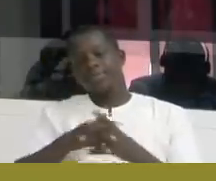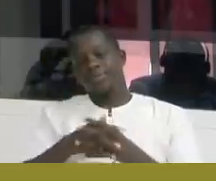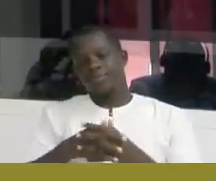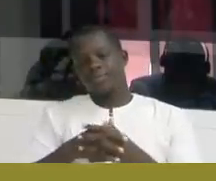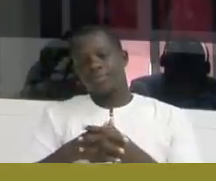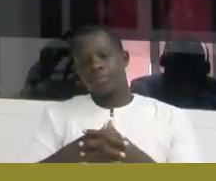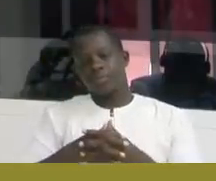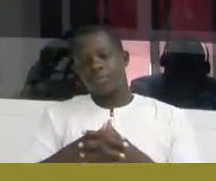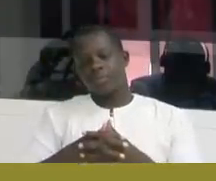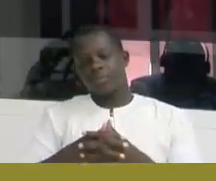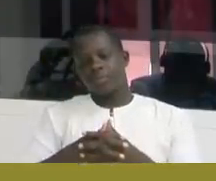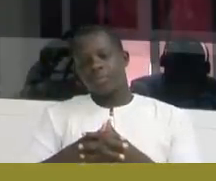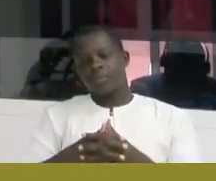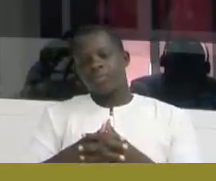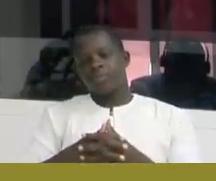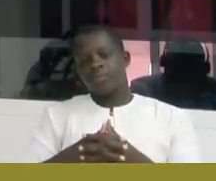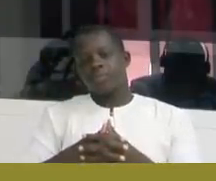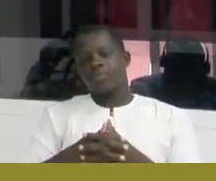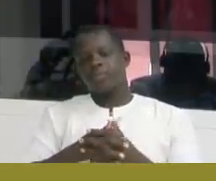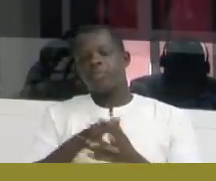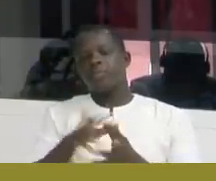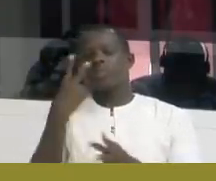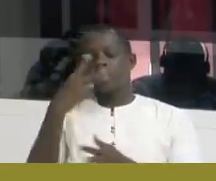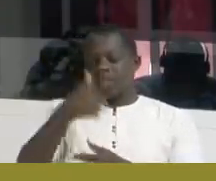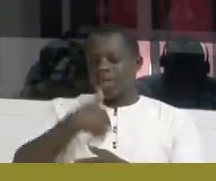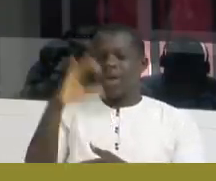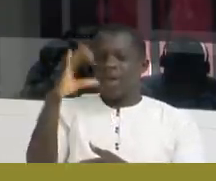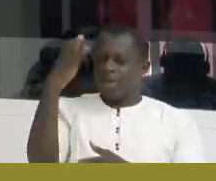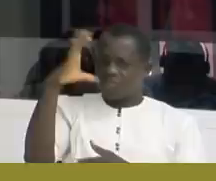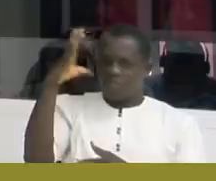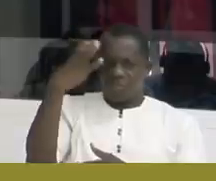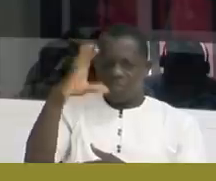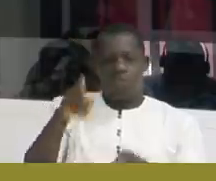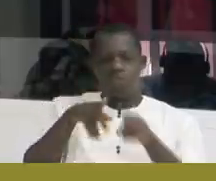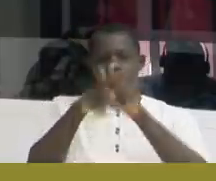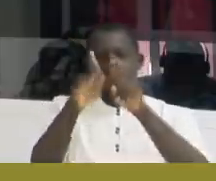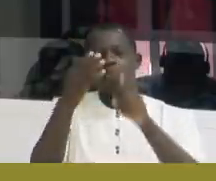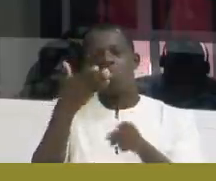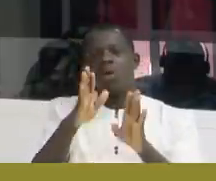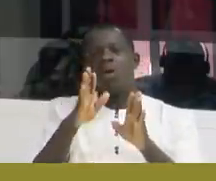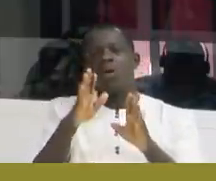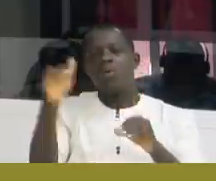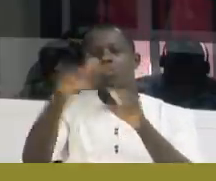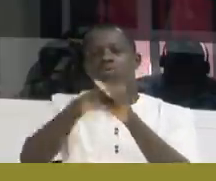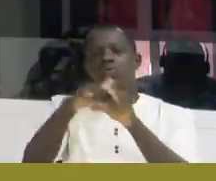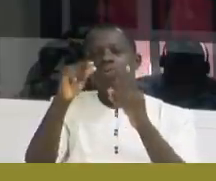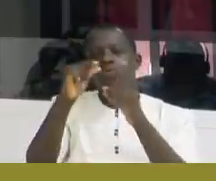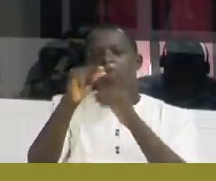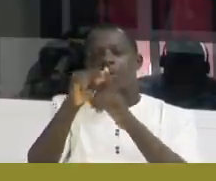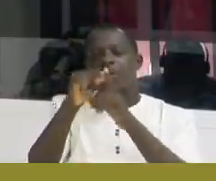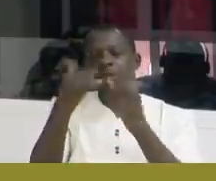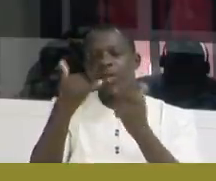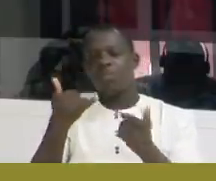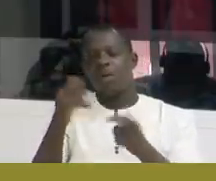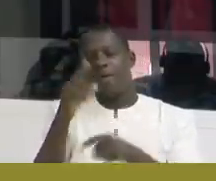problem with the way you have put this this proposition. First of all,